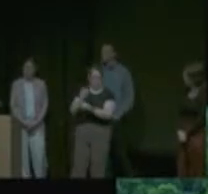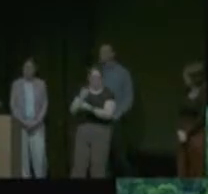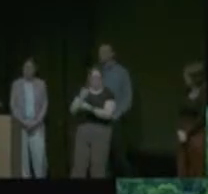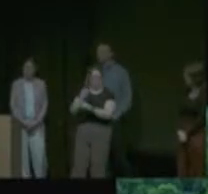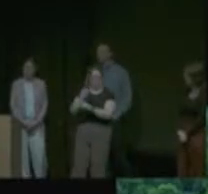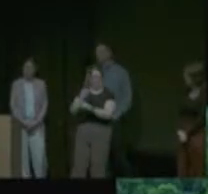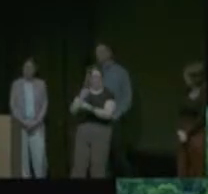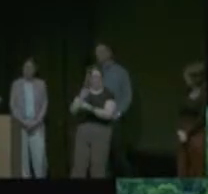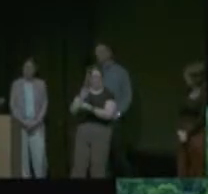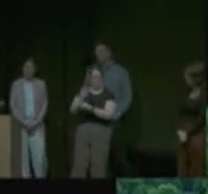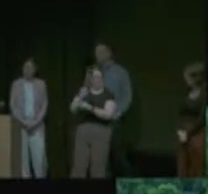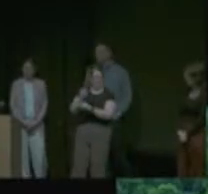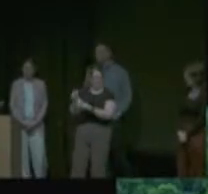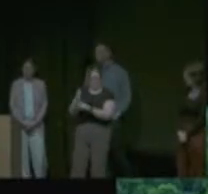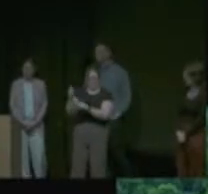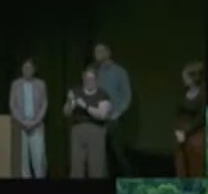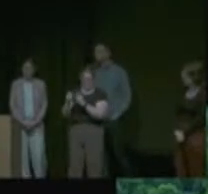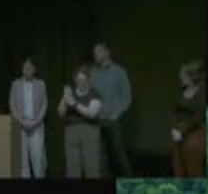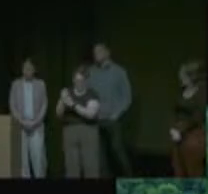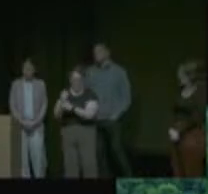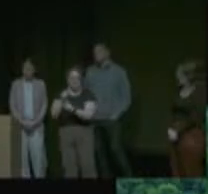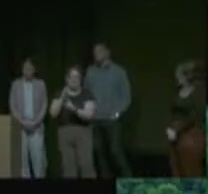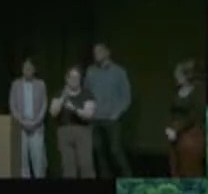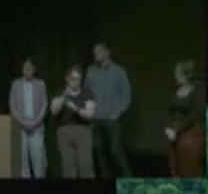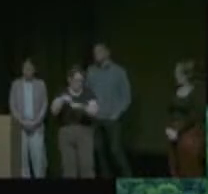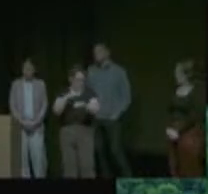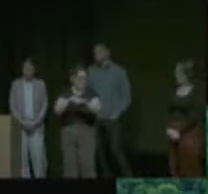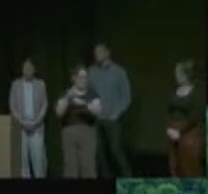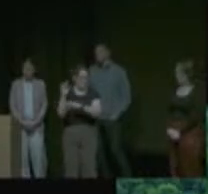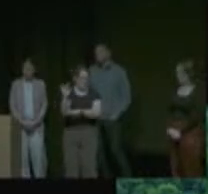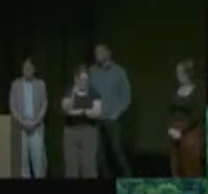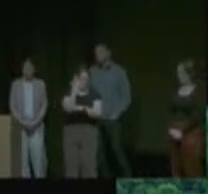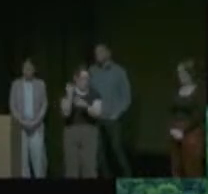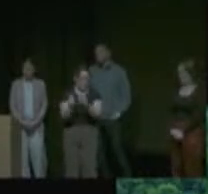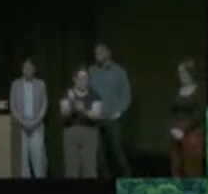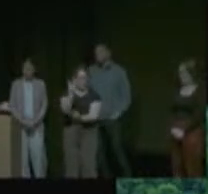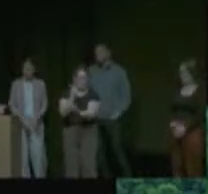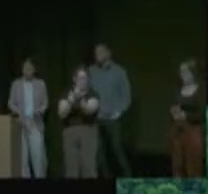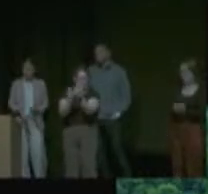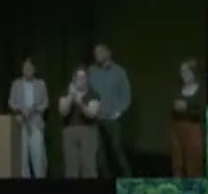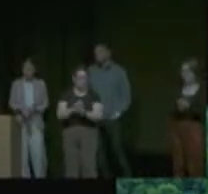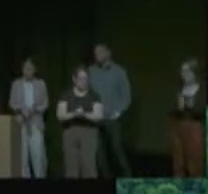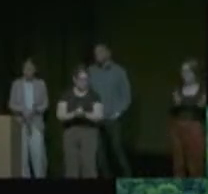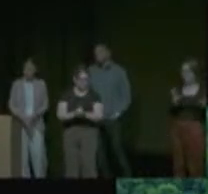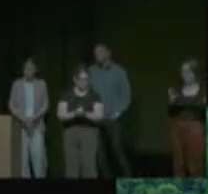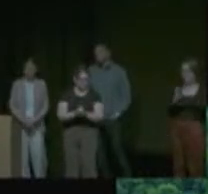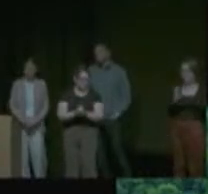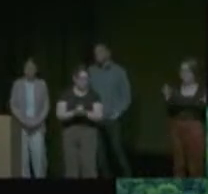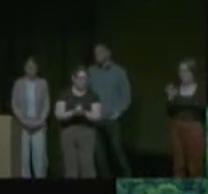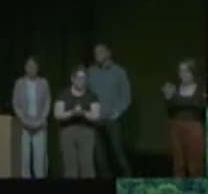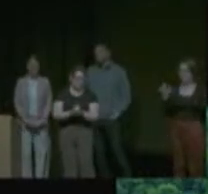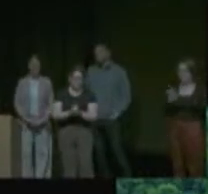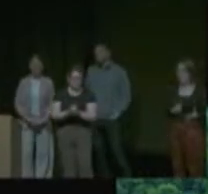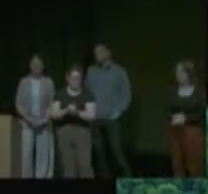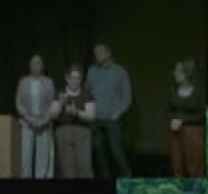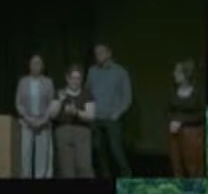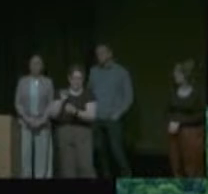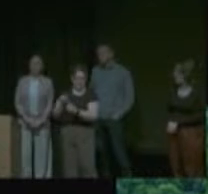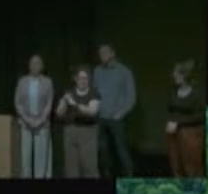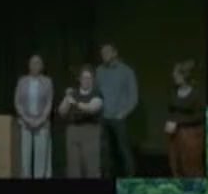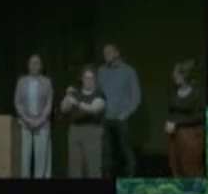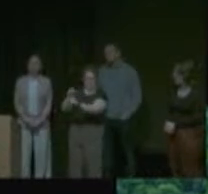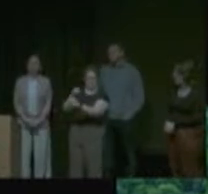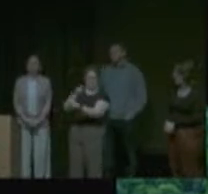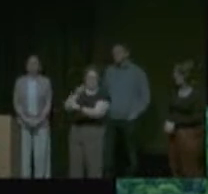all going to be a native forest that eventually comes in. That's Mr. Curtis and Mr.